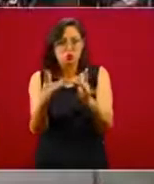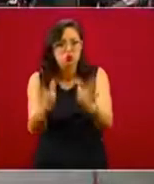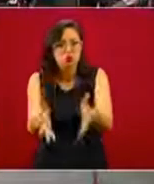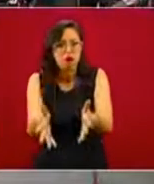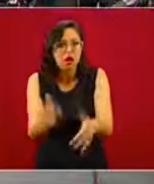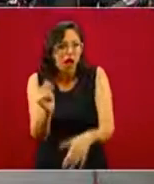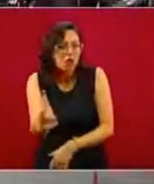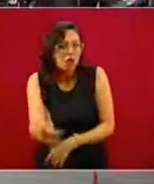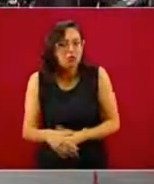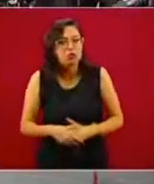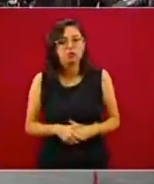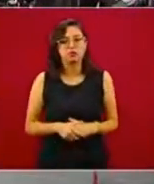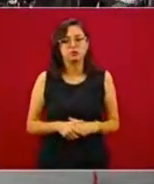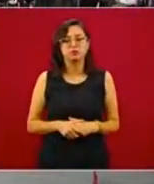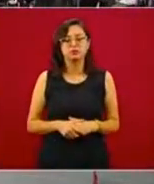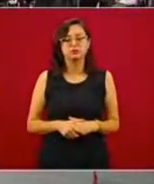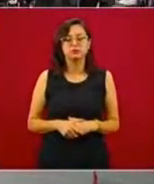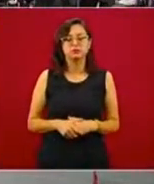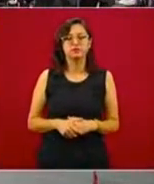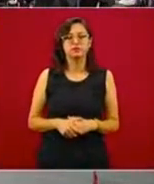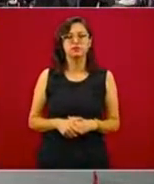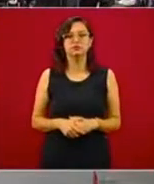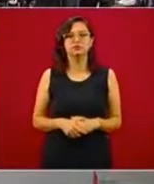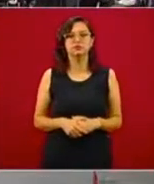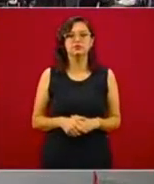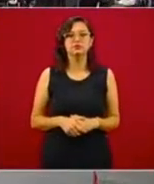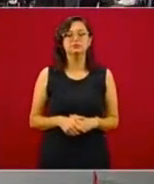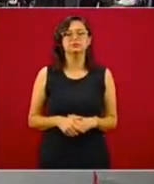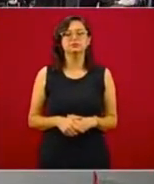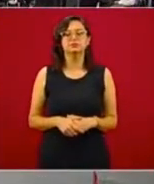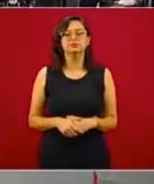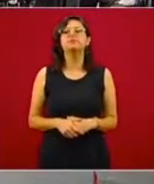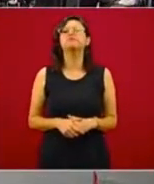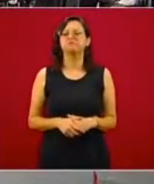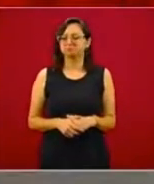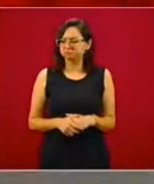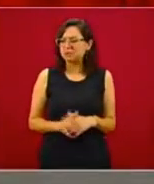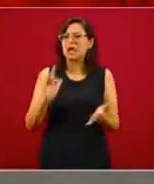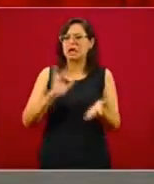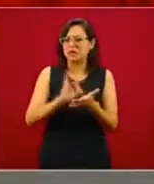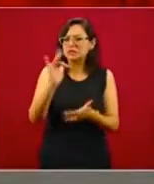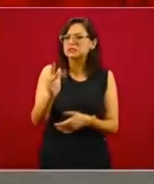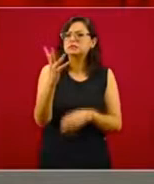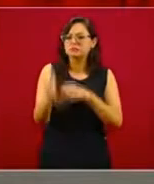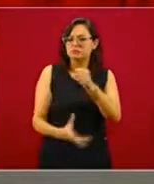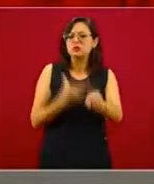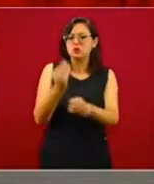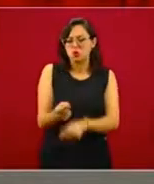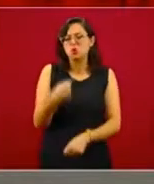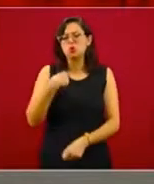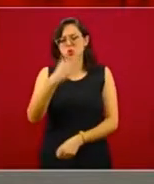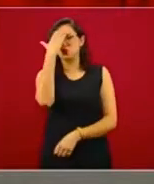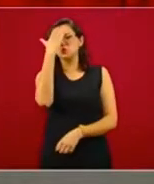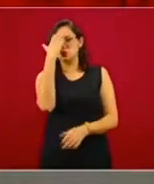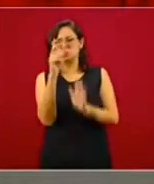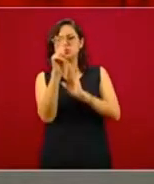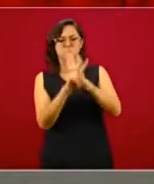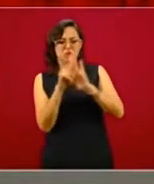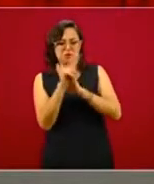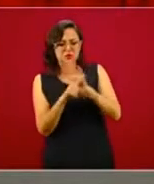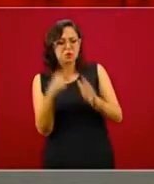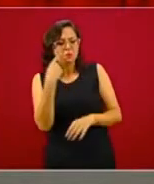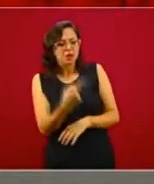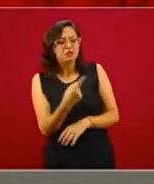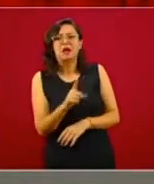other authorities implementing this type of protocol. I want to thank you deeply with this contribution. I do